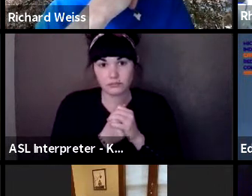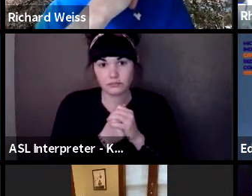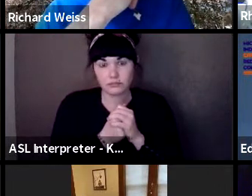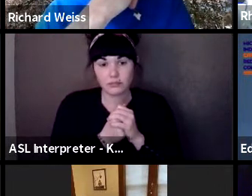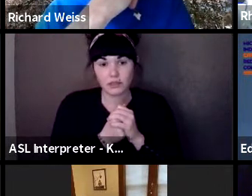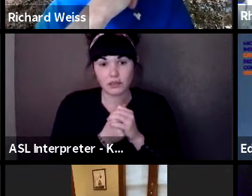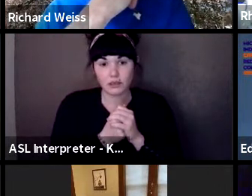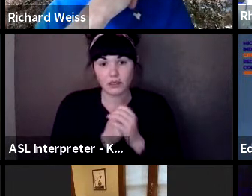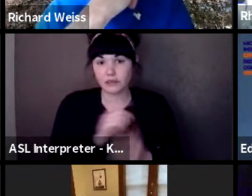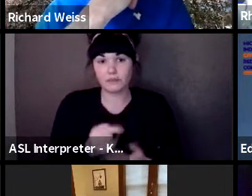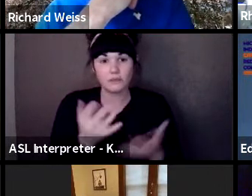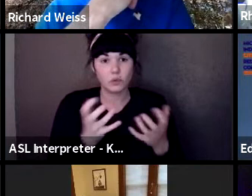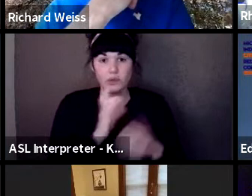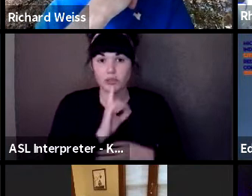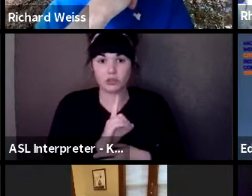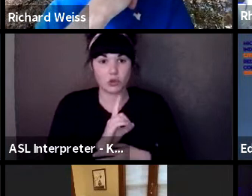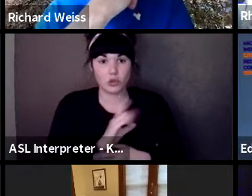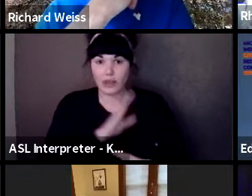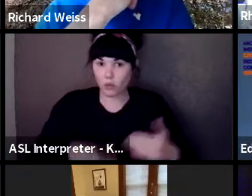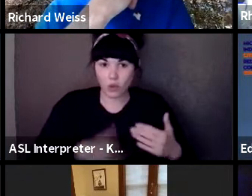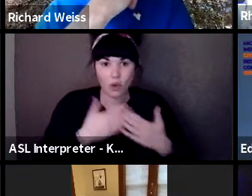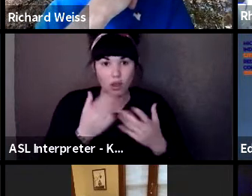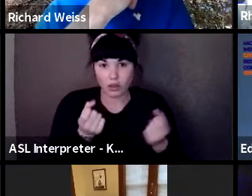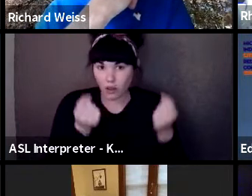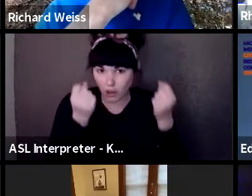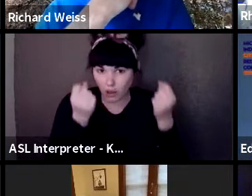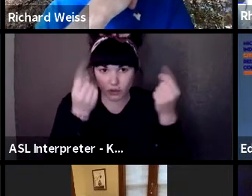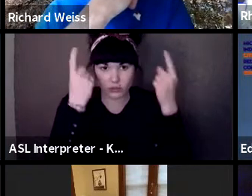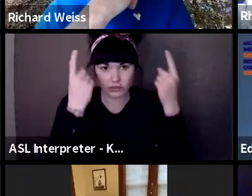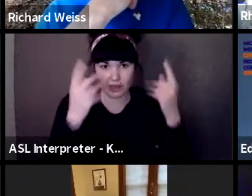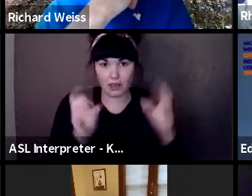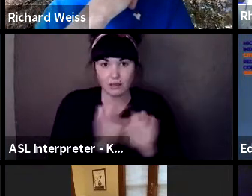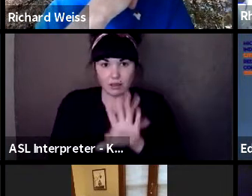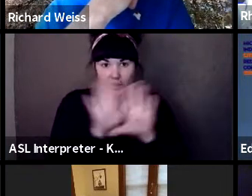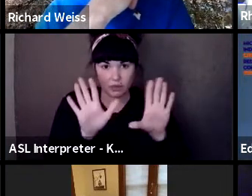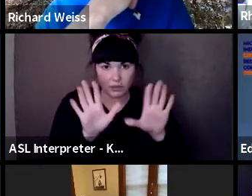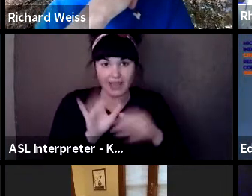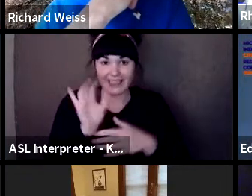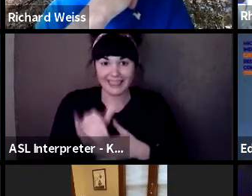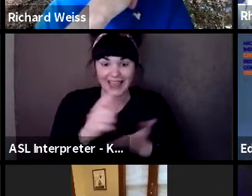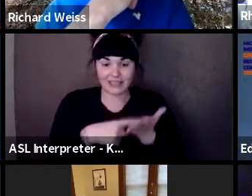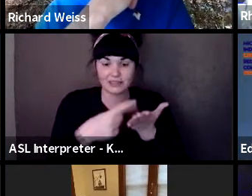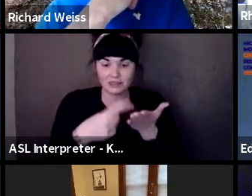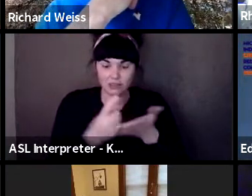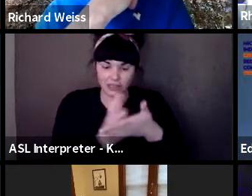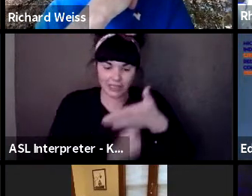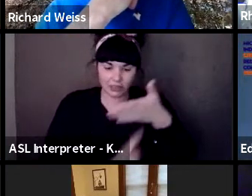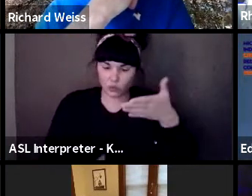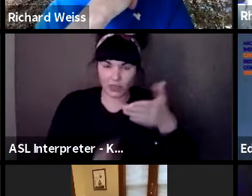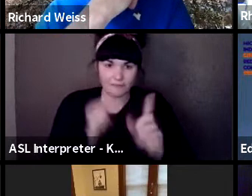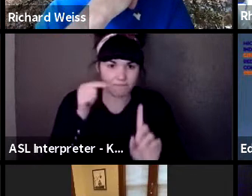Just making sure we all understand what the postponed discussion is going to be.